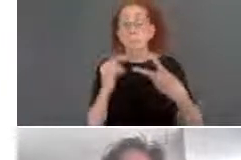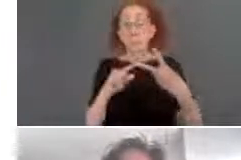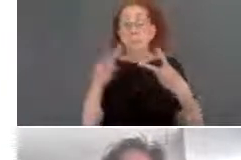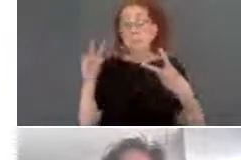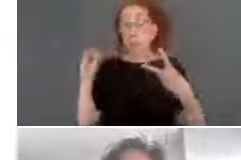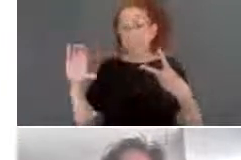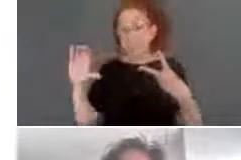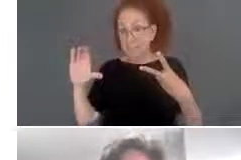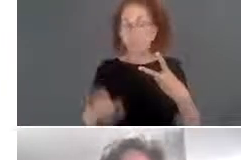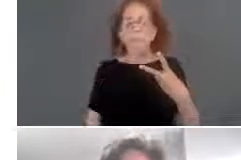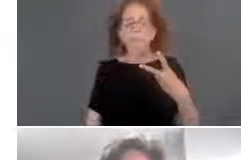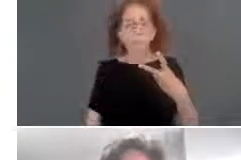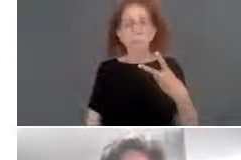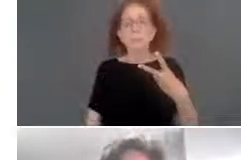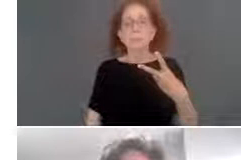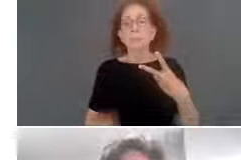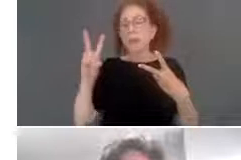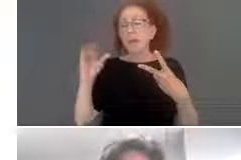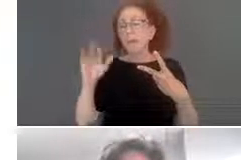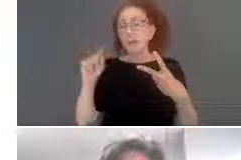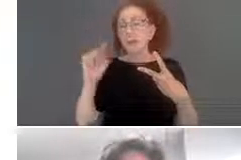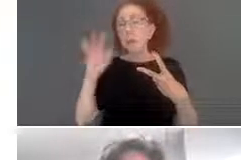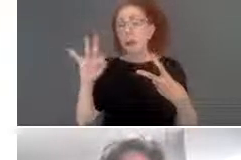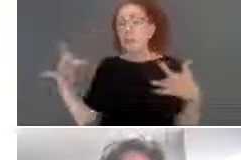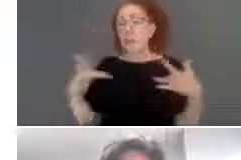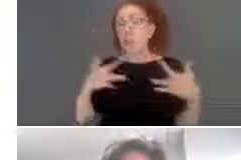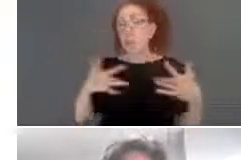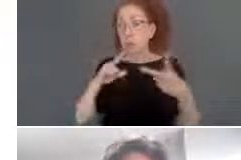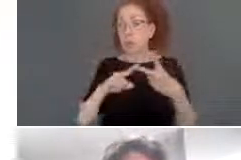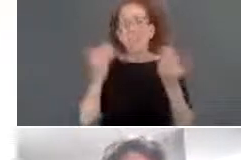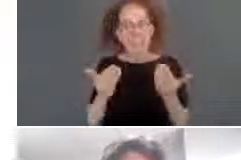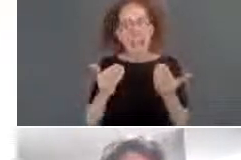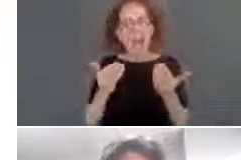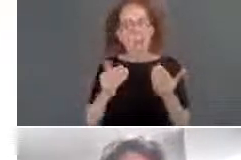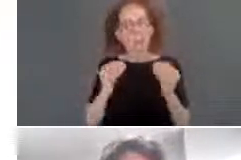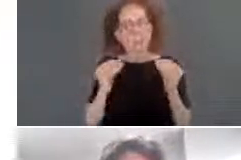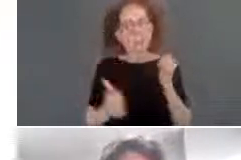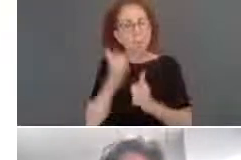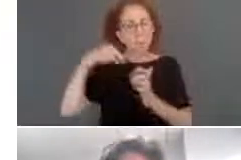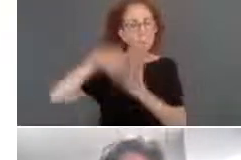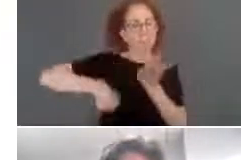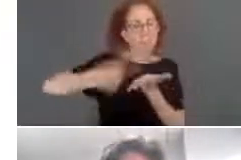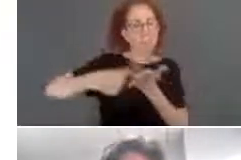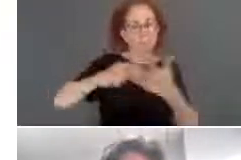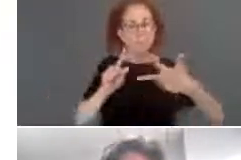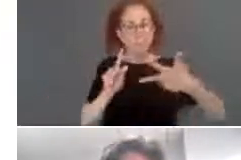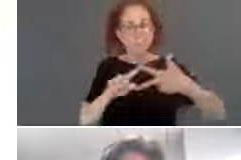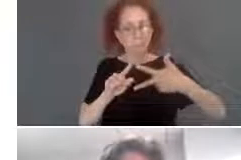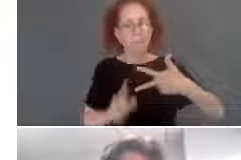Variants of concern are mostly what we'll be talking about.